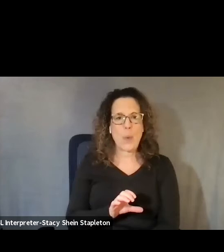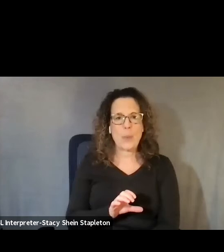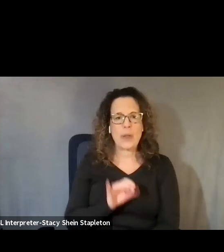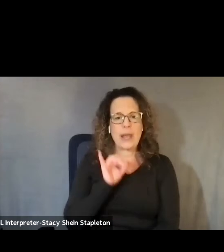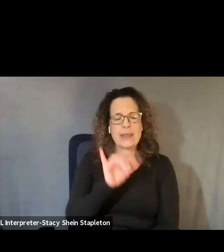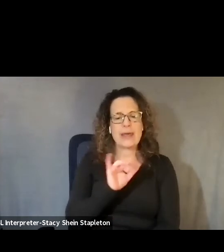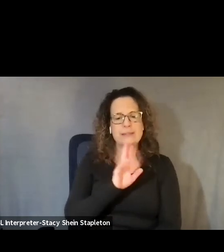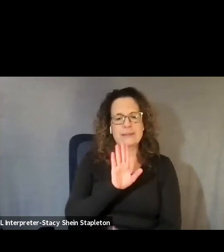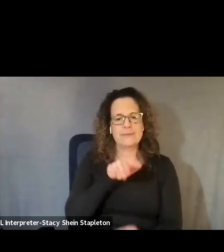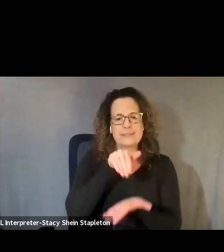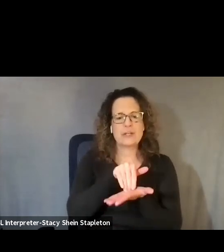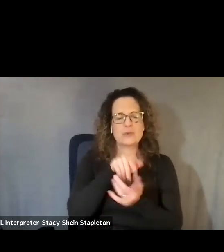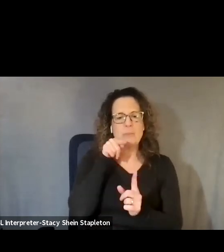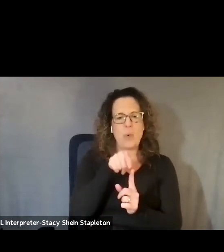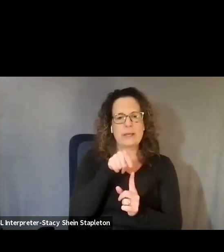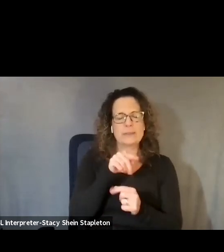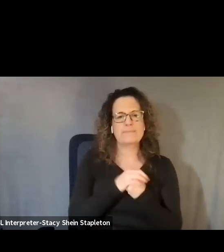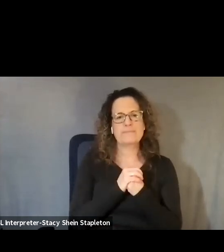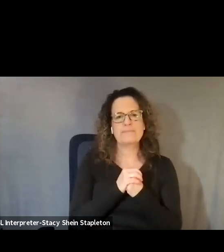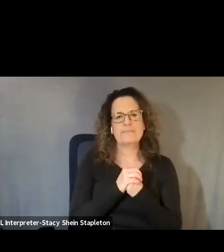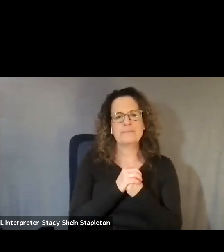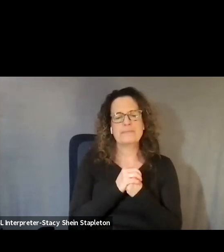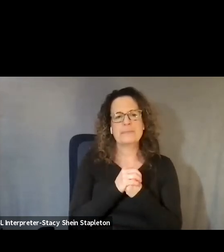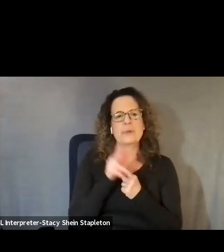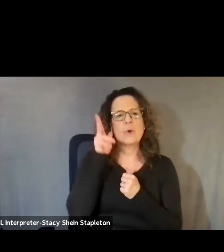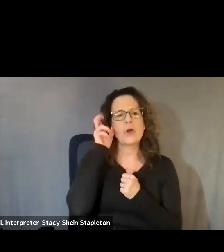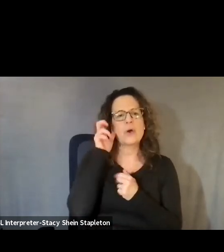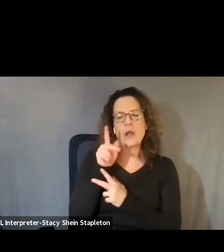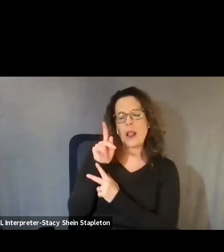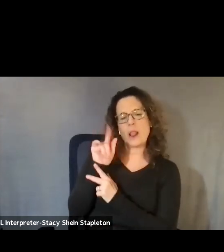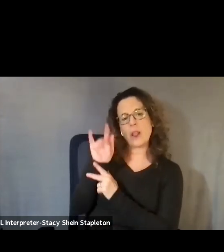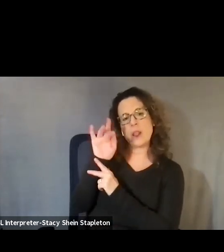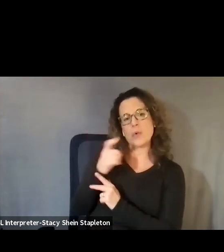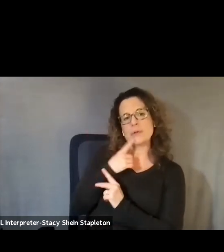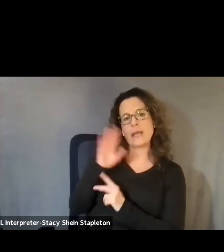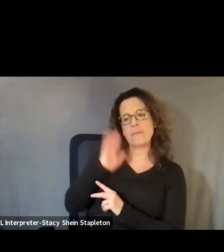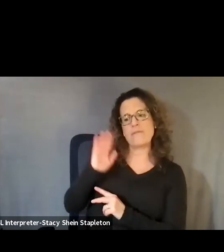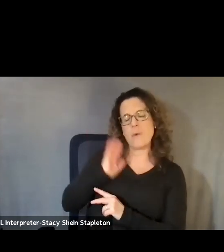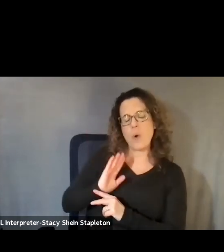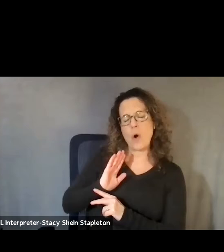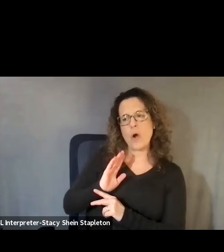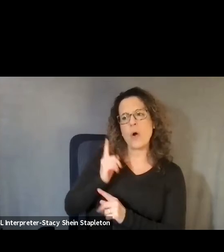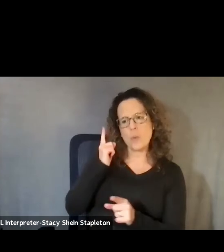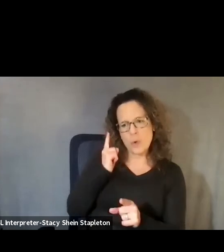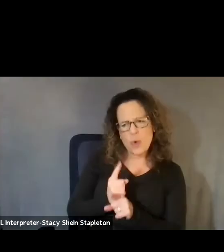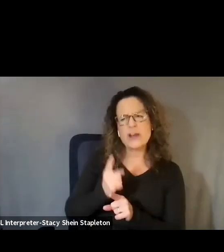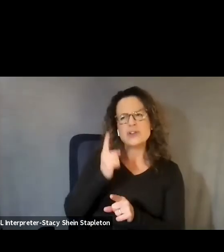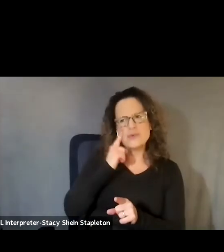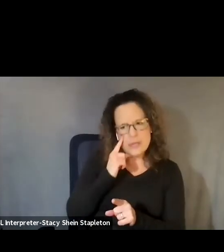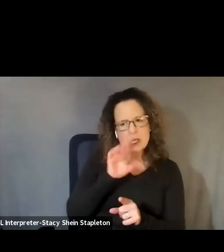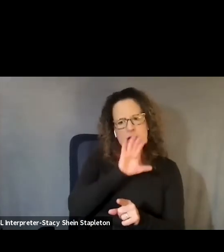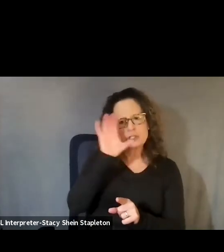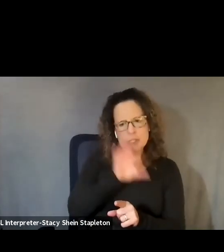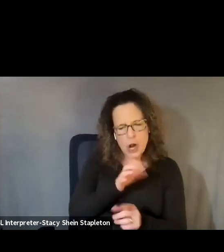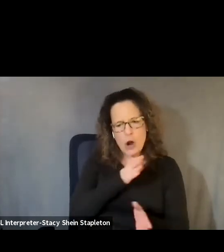point. So as we heard in the presentation before, we are right to think of the Chicago River as